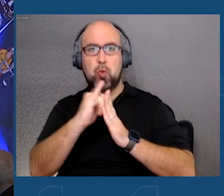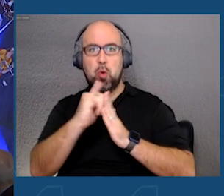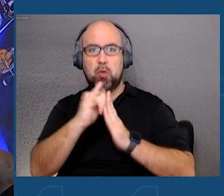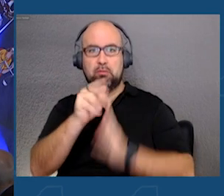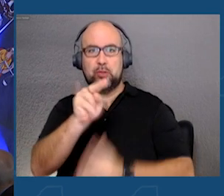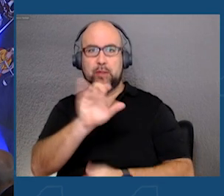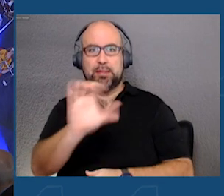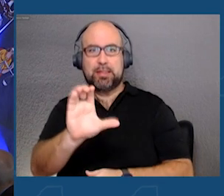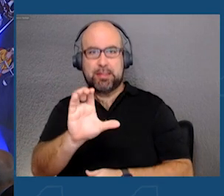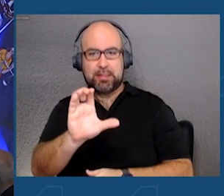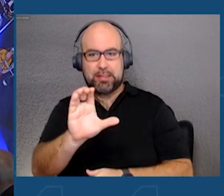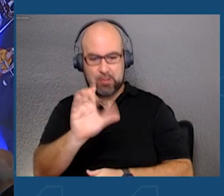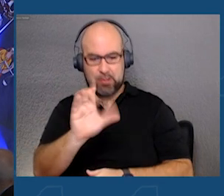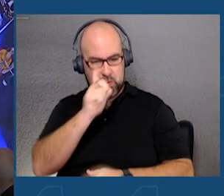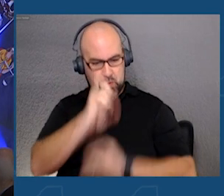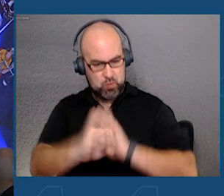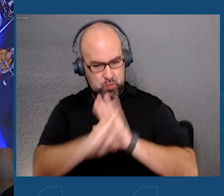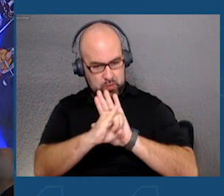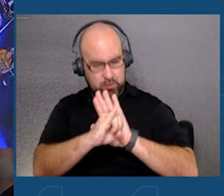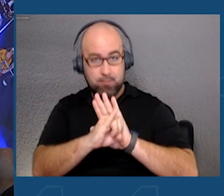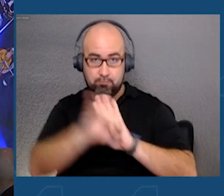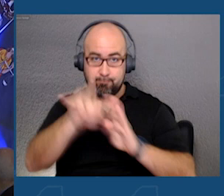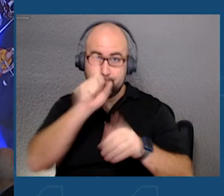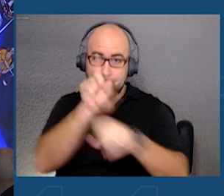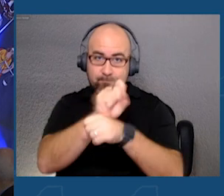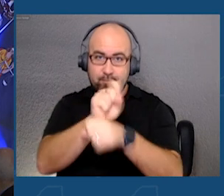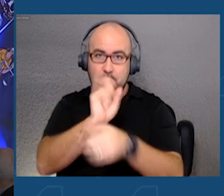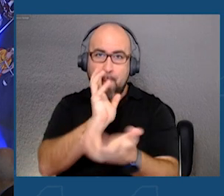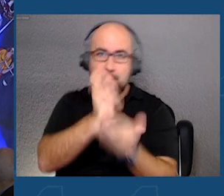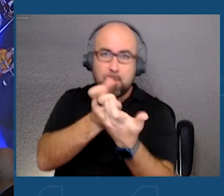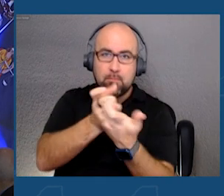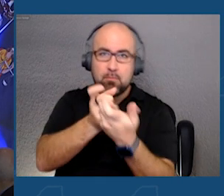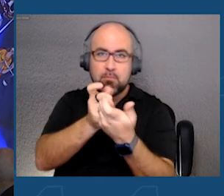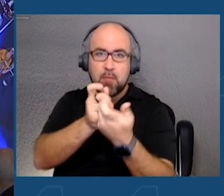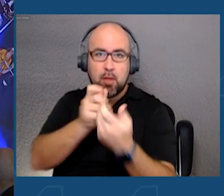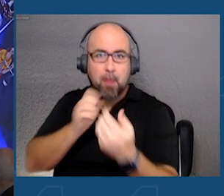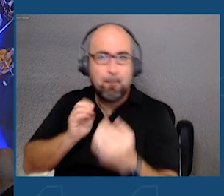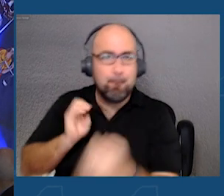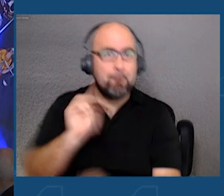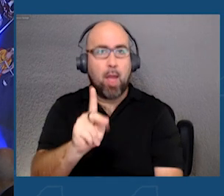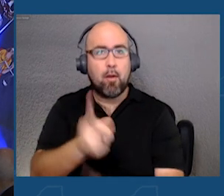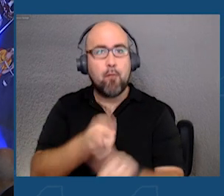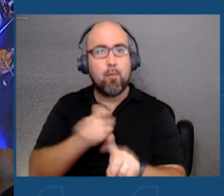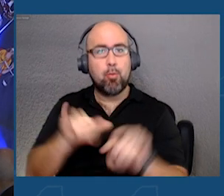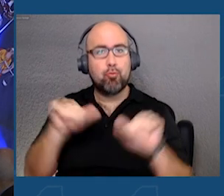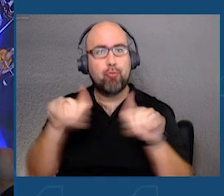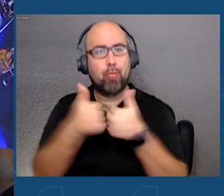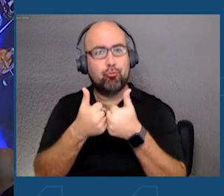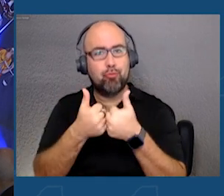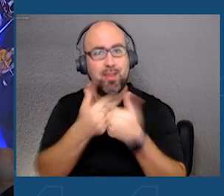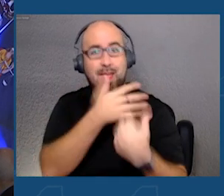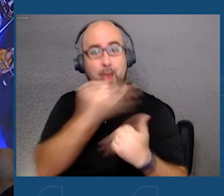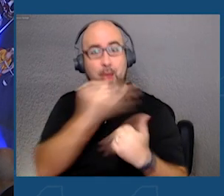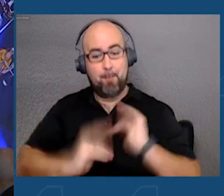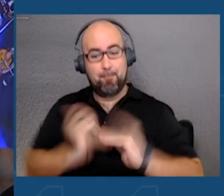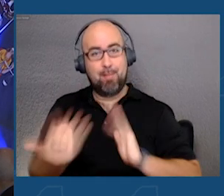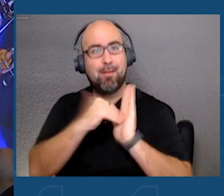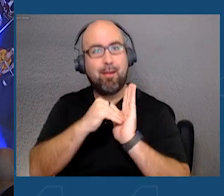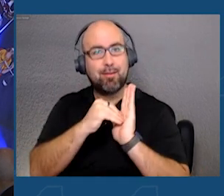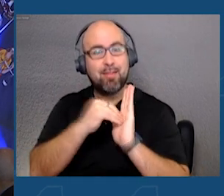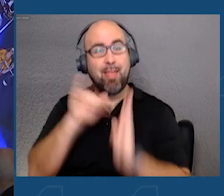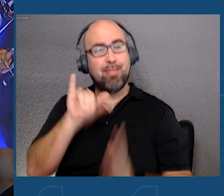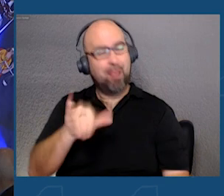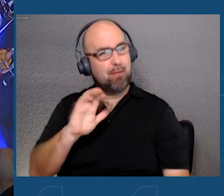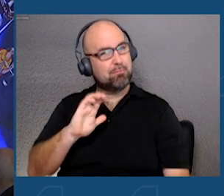is truly the ability to adapt and rebound from these challenges and to rebuild. I mean, that is sort of what makes us